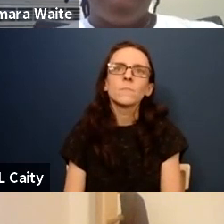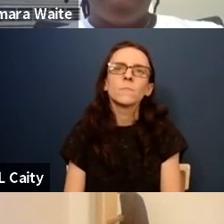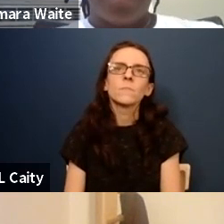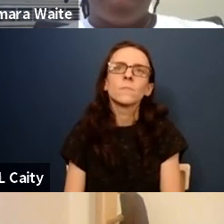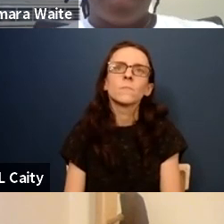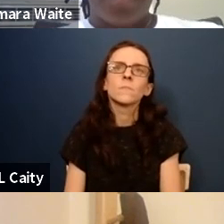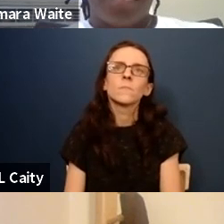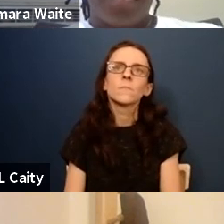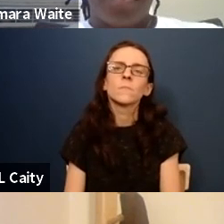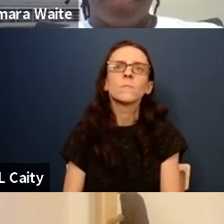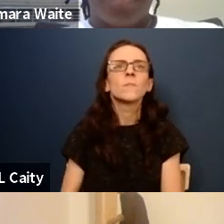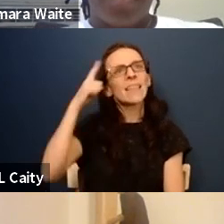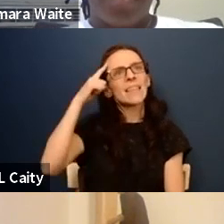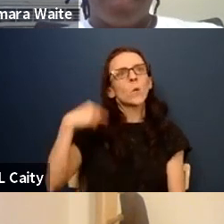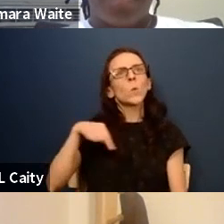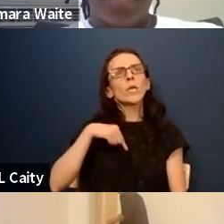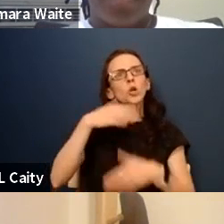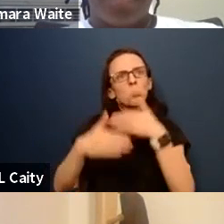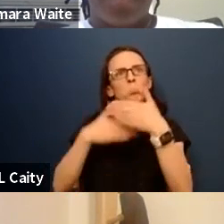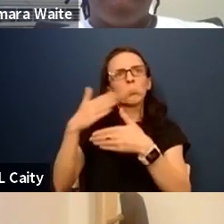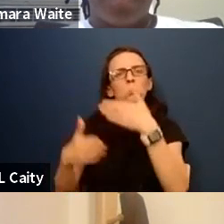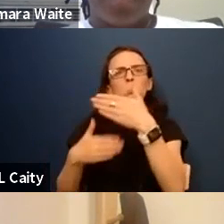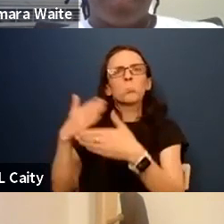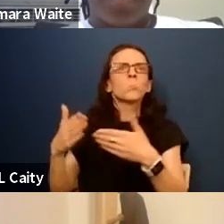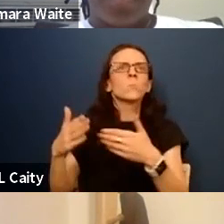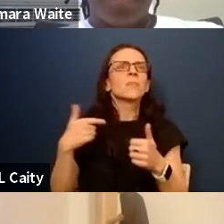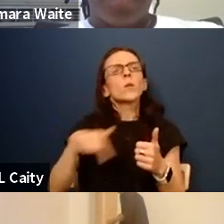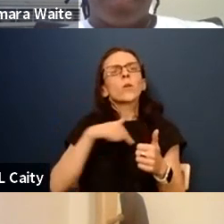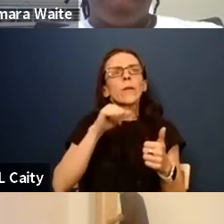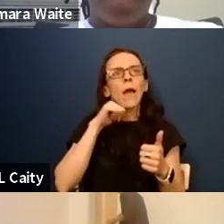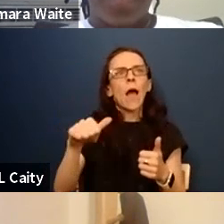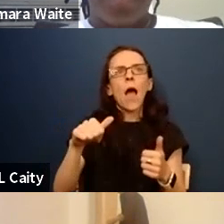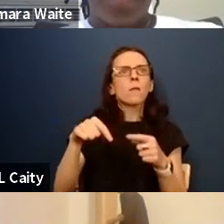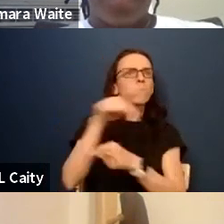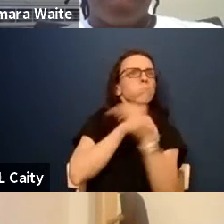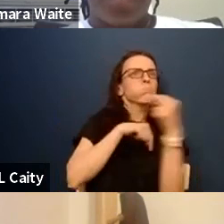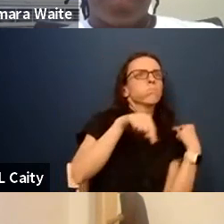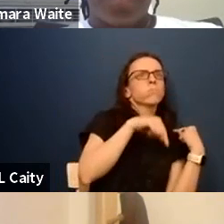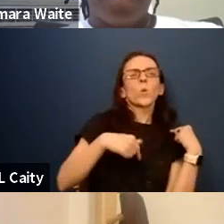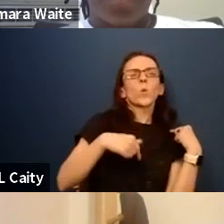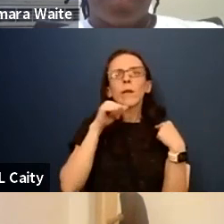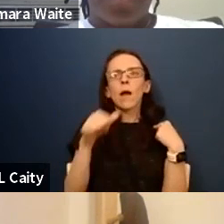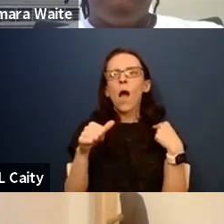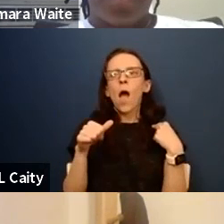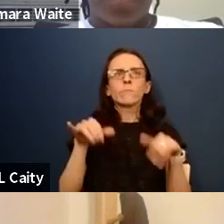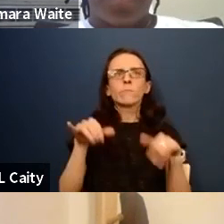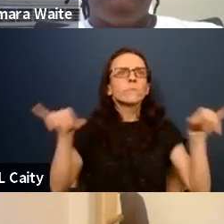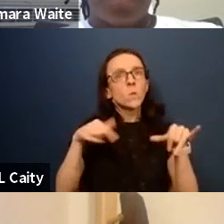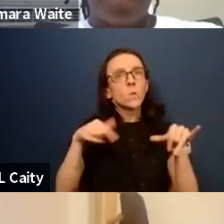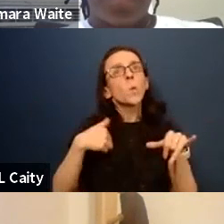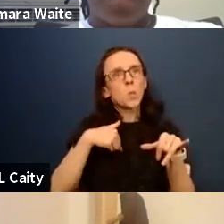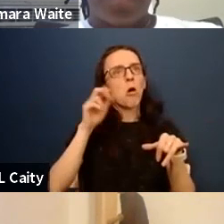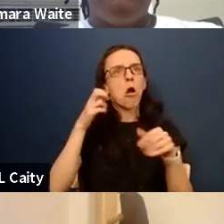we're moving forward, right? We're not making lateral moves here. We're not moving backwards. We are moving forward.